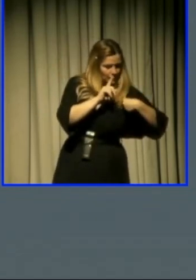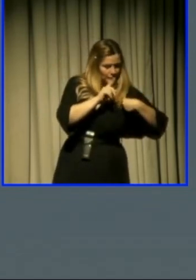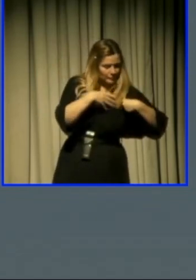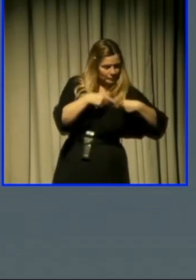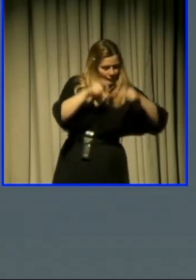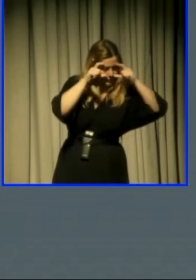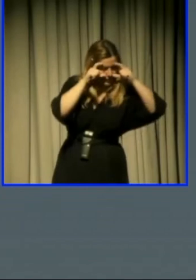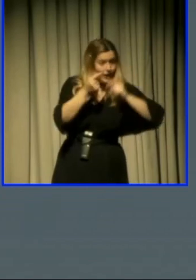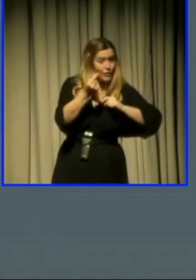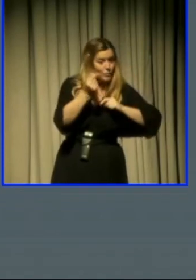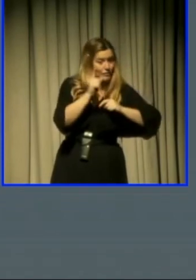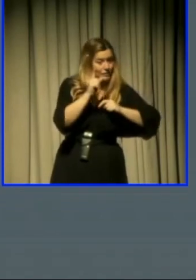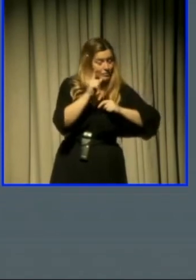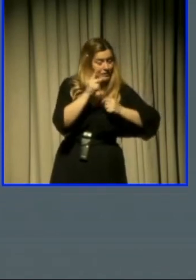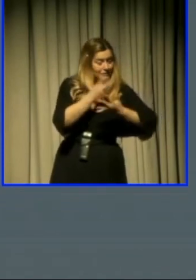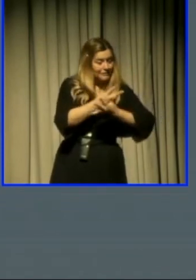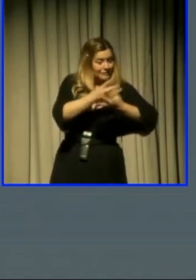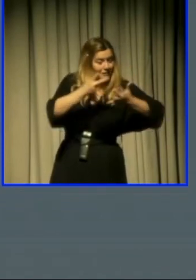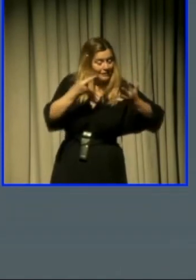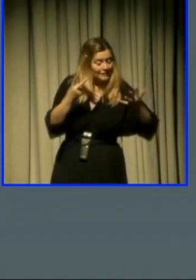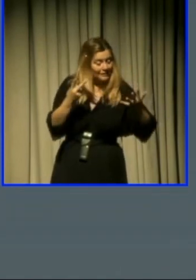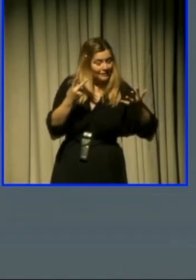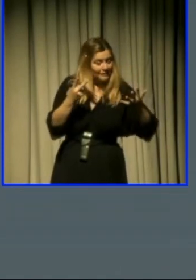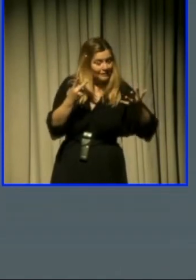$17.99 for a pair of Gucci sneakers.